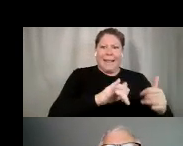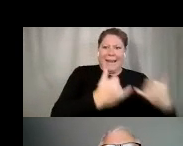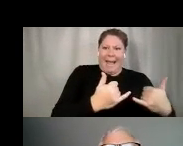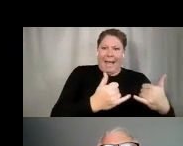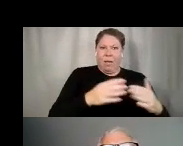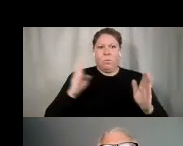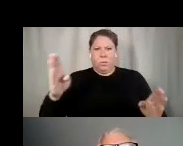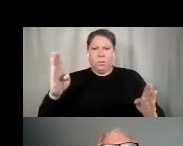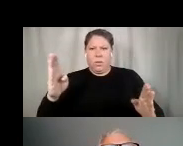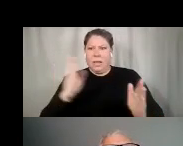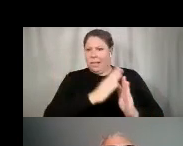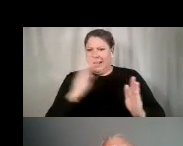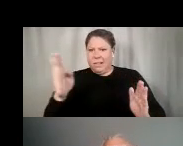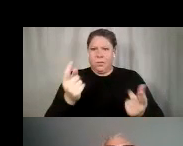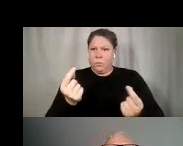identify opportunities.